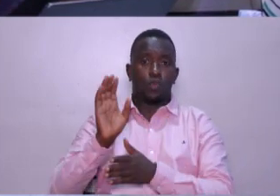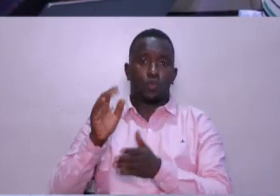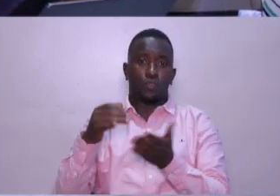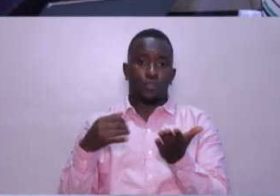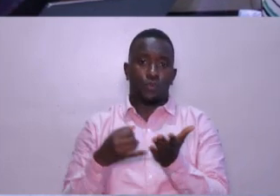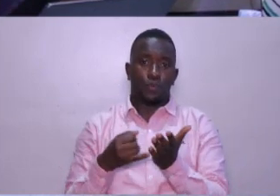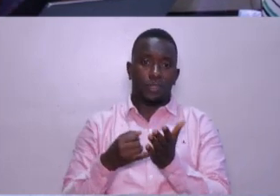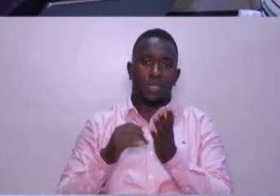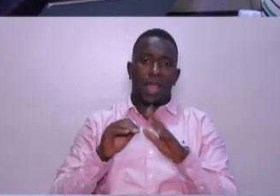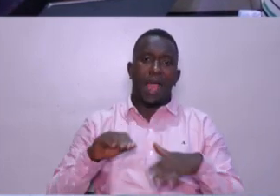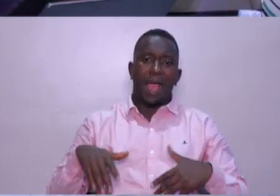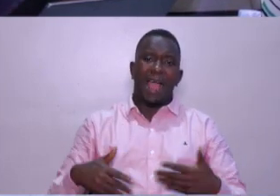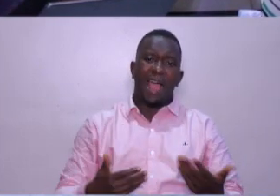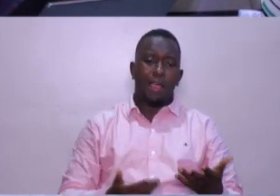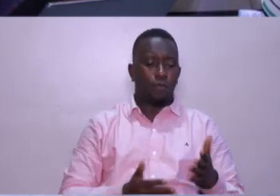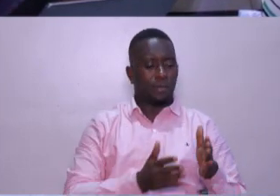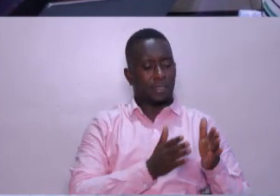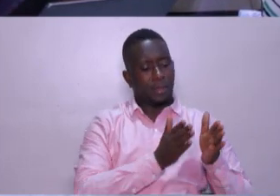it is ordered.